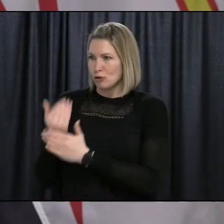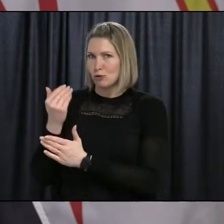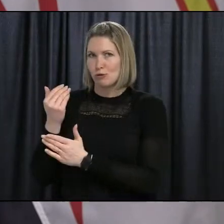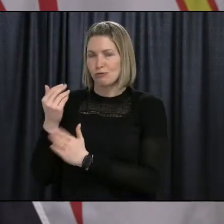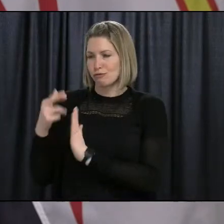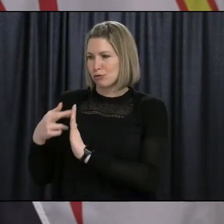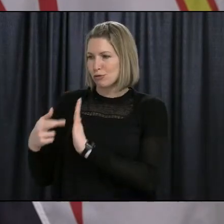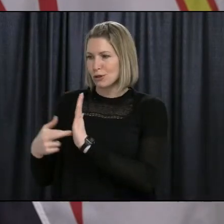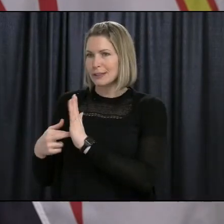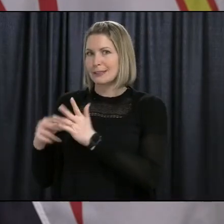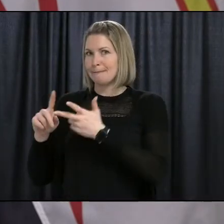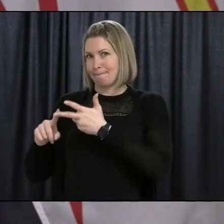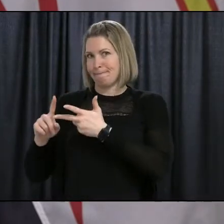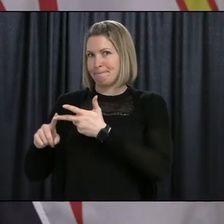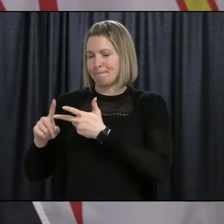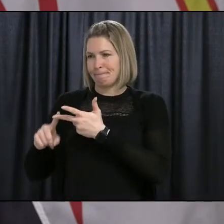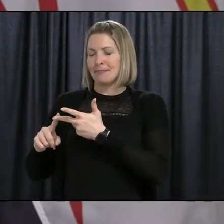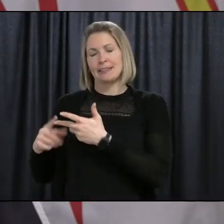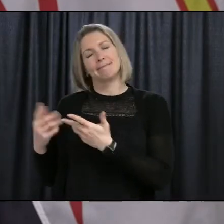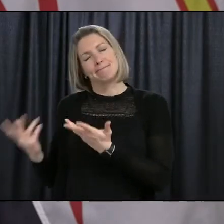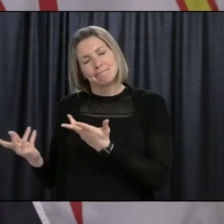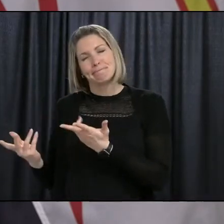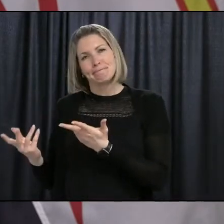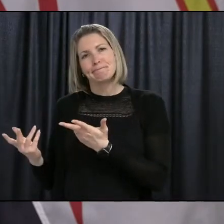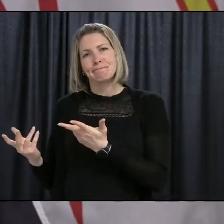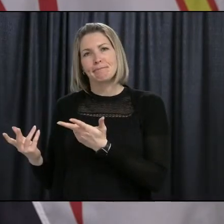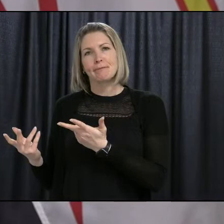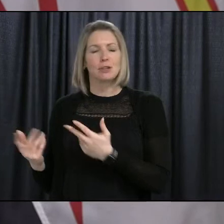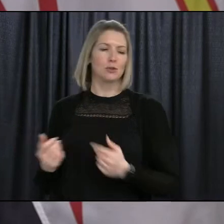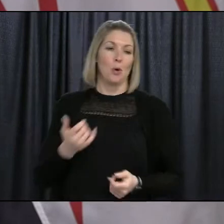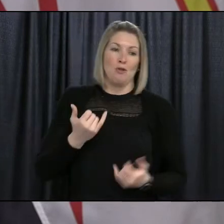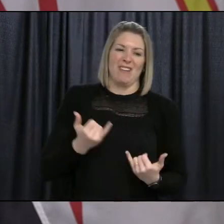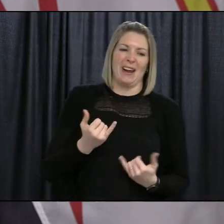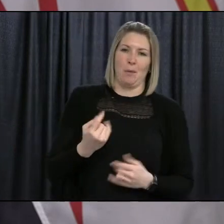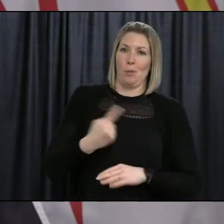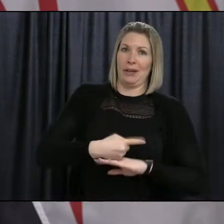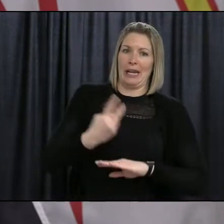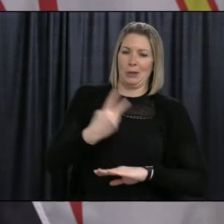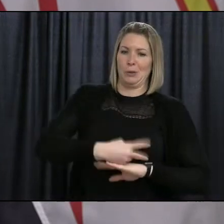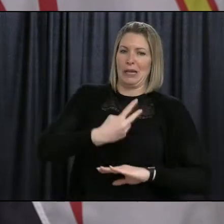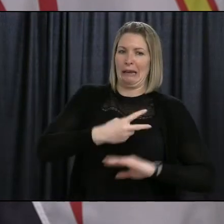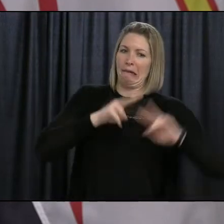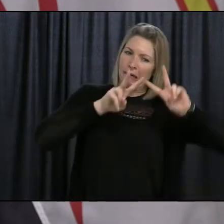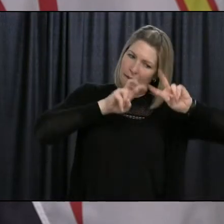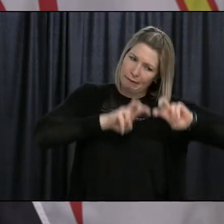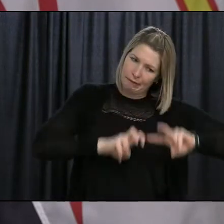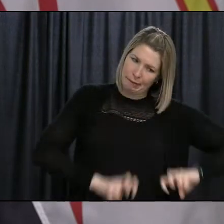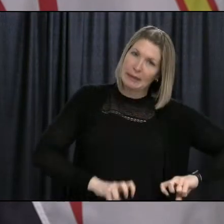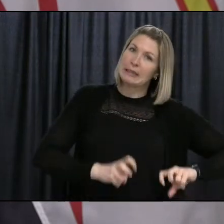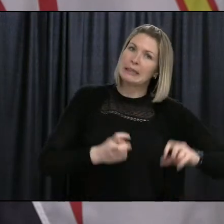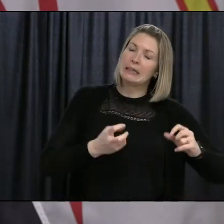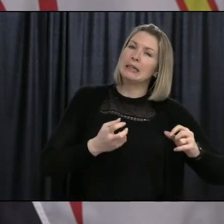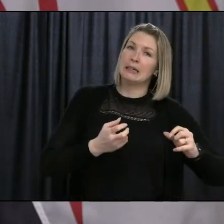change in the way that we're going to do things. So again, in the next few days, I think we'll have that information.